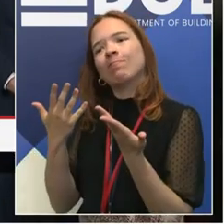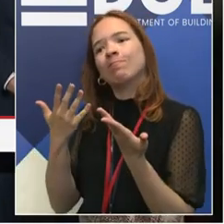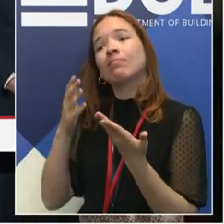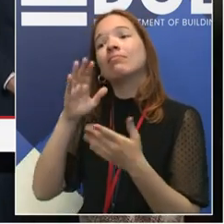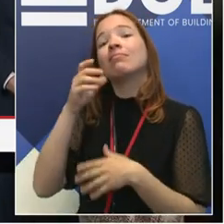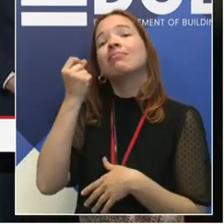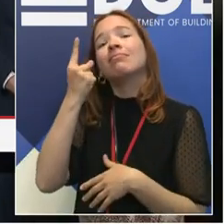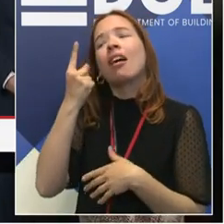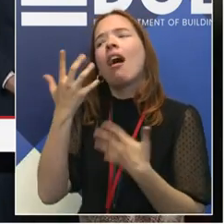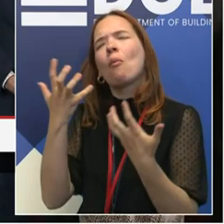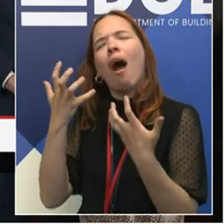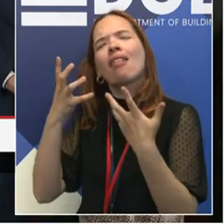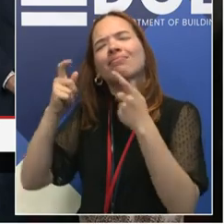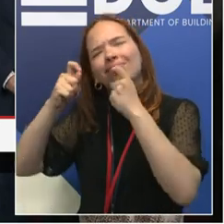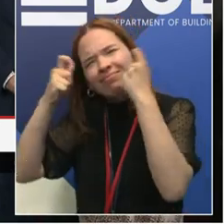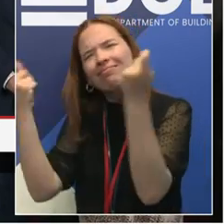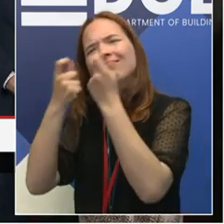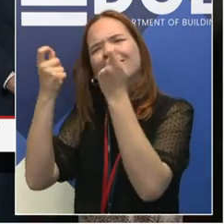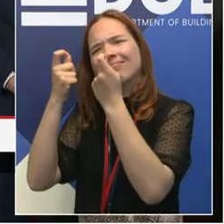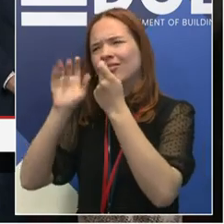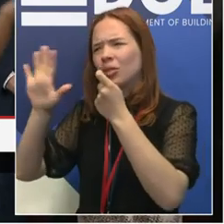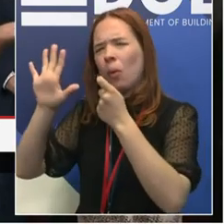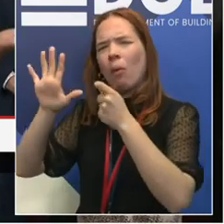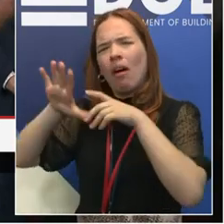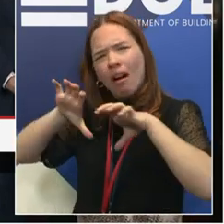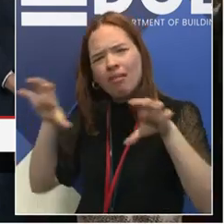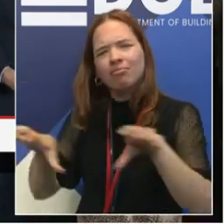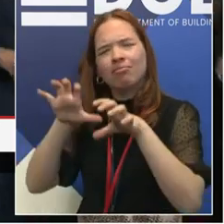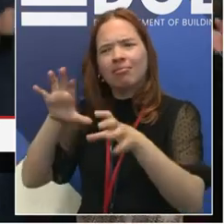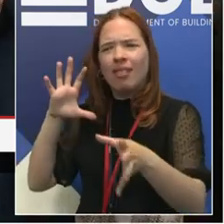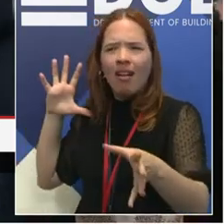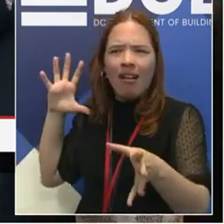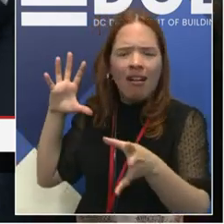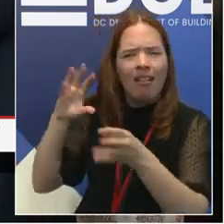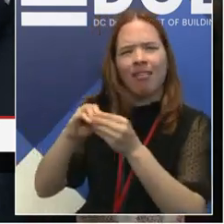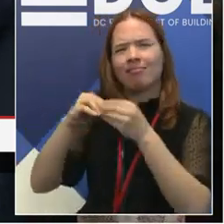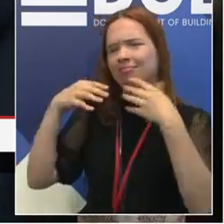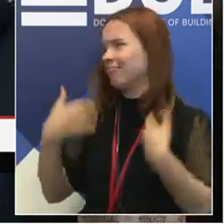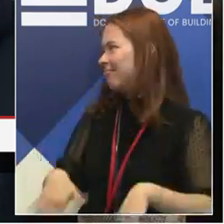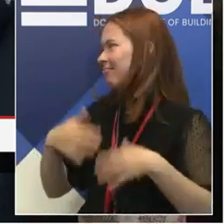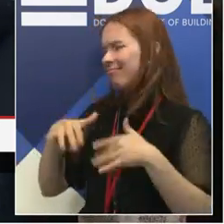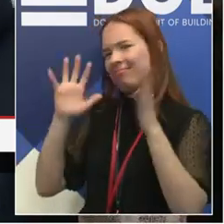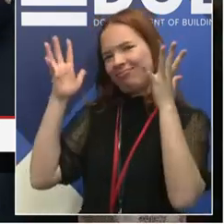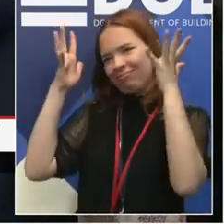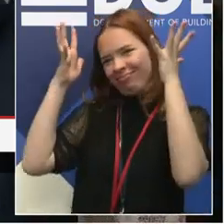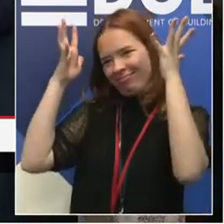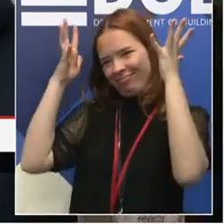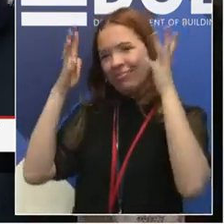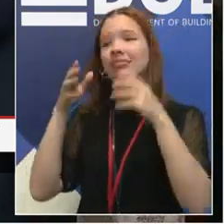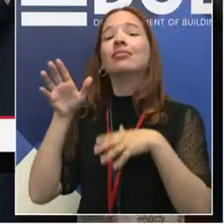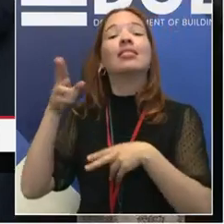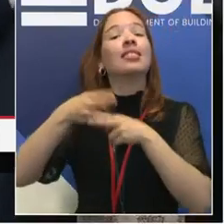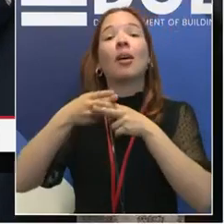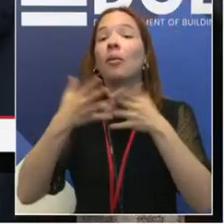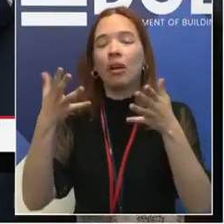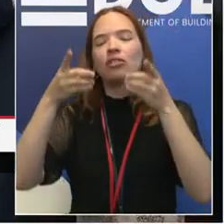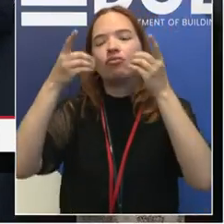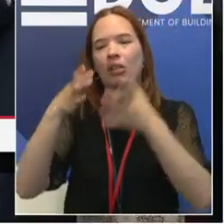So please join me in thanking Director Ernest Chopra. Give him a big round of applause.